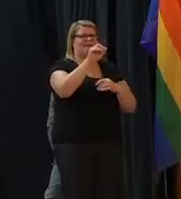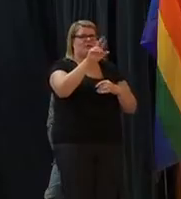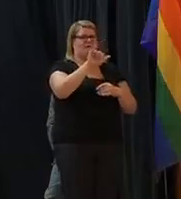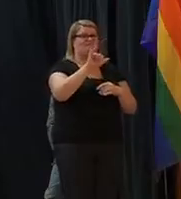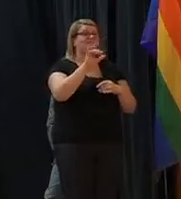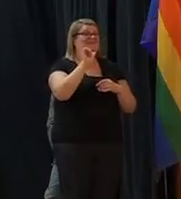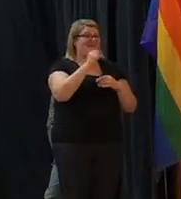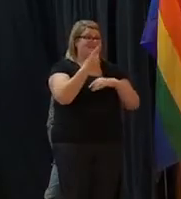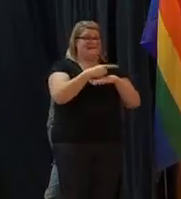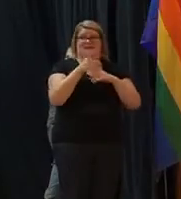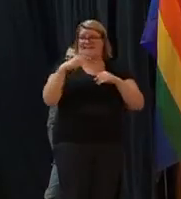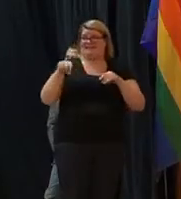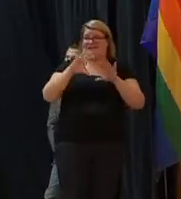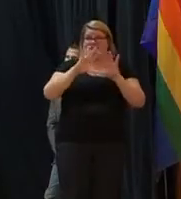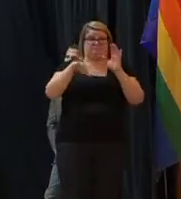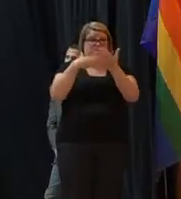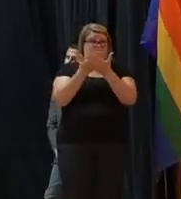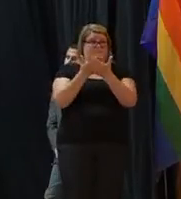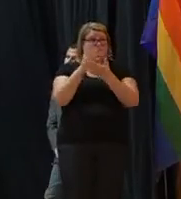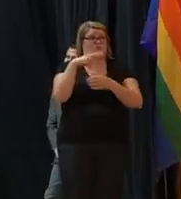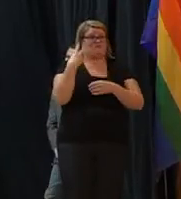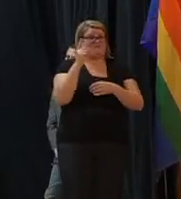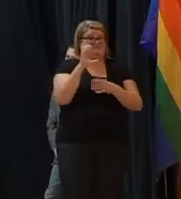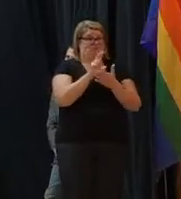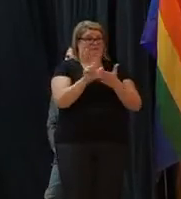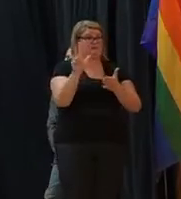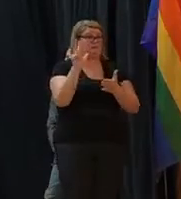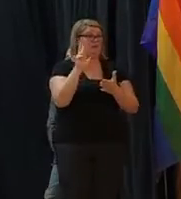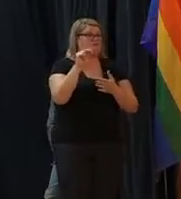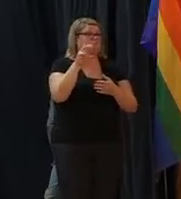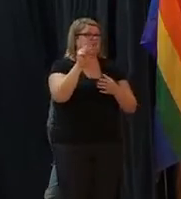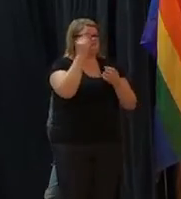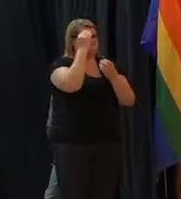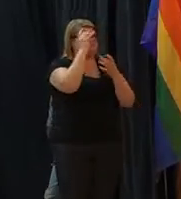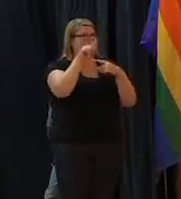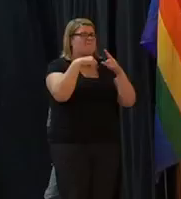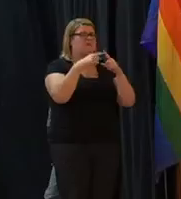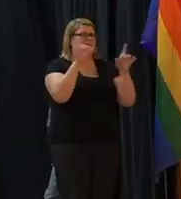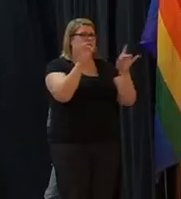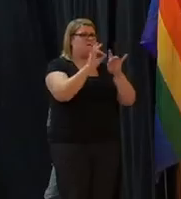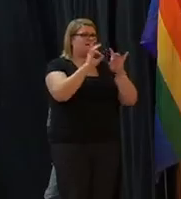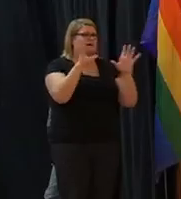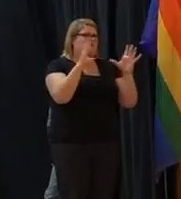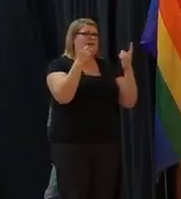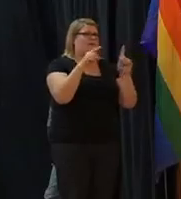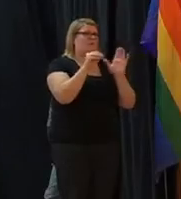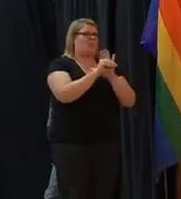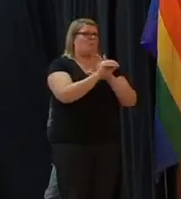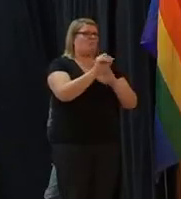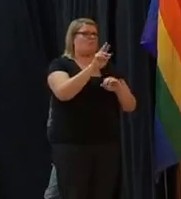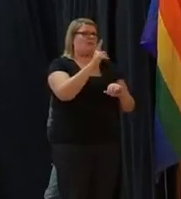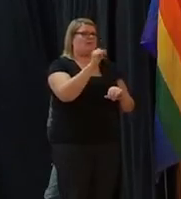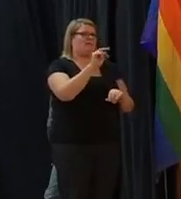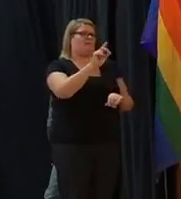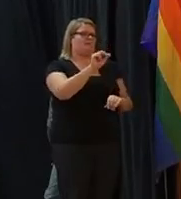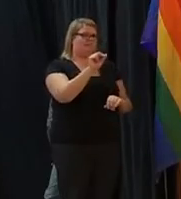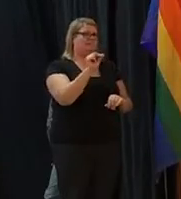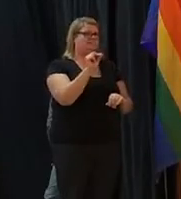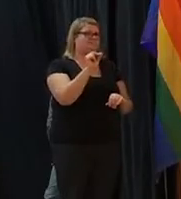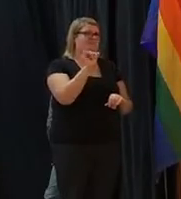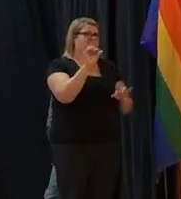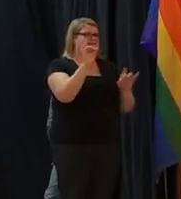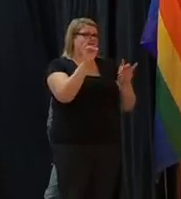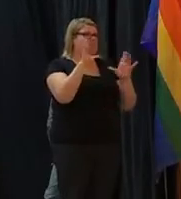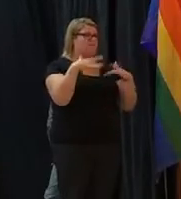D.C., nearly 3 weeks ago, news broke about the senseless tragedy in Orlando. This